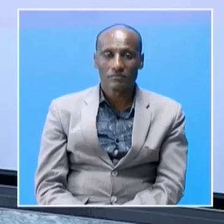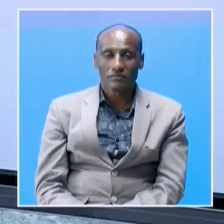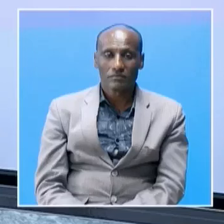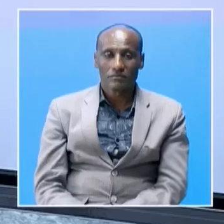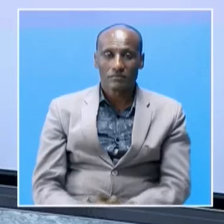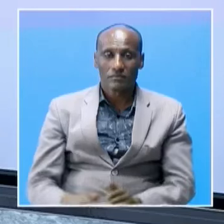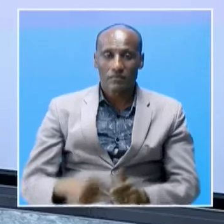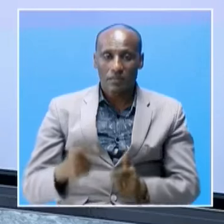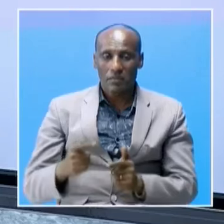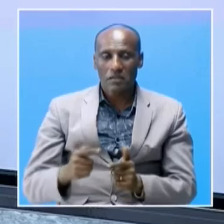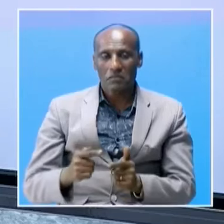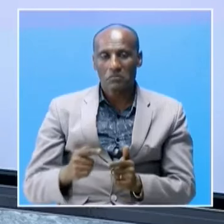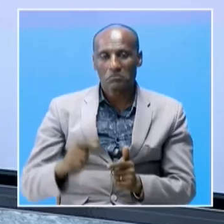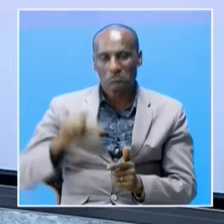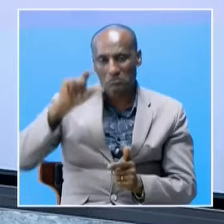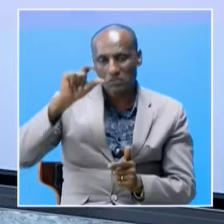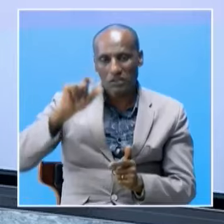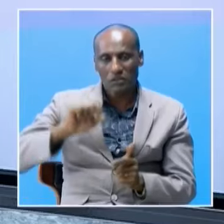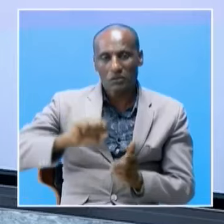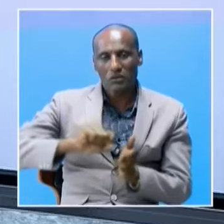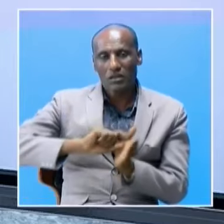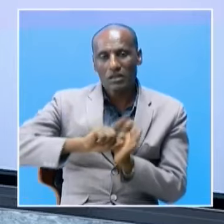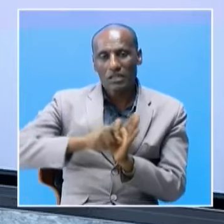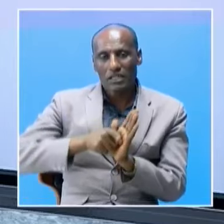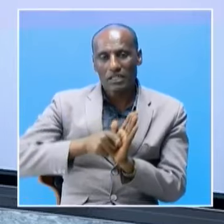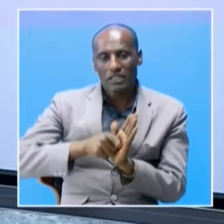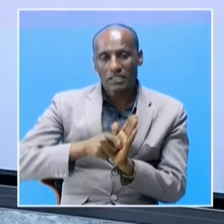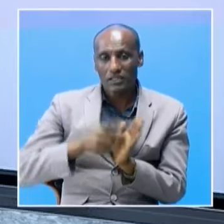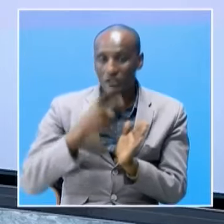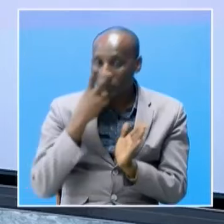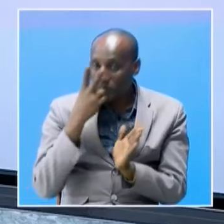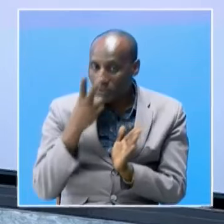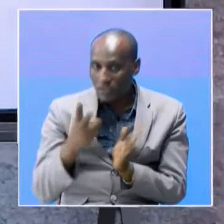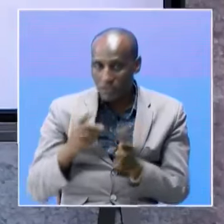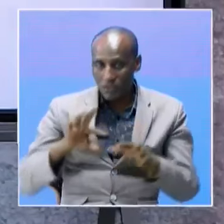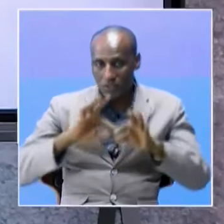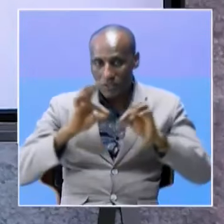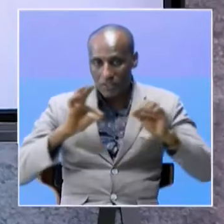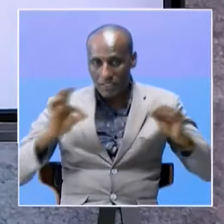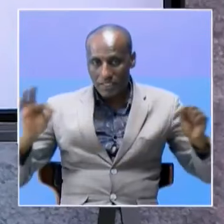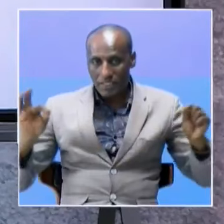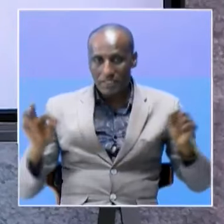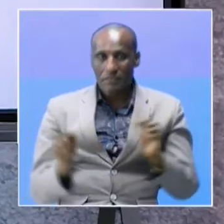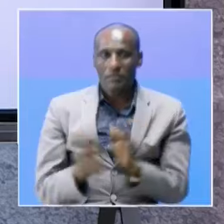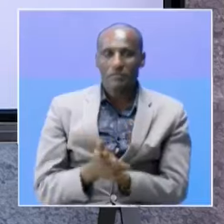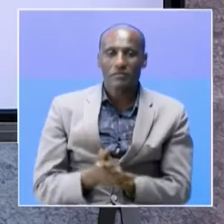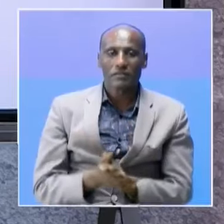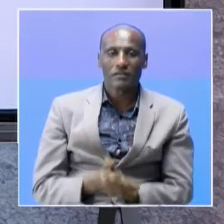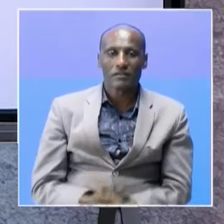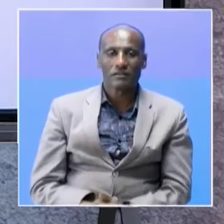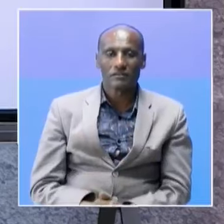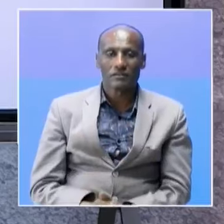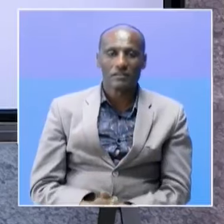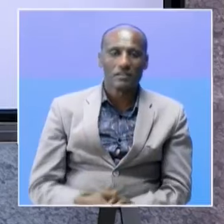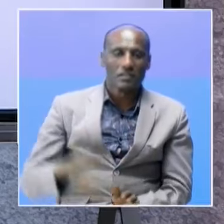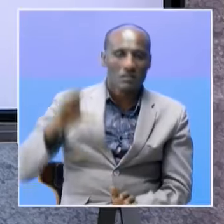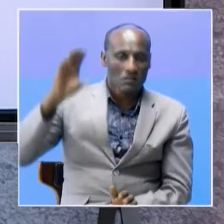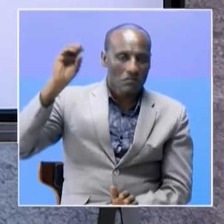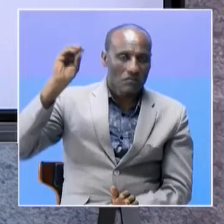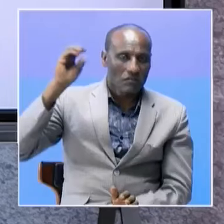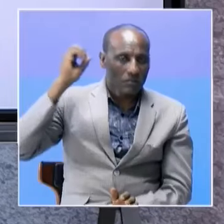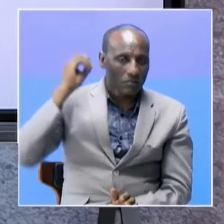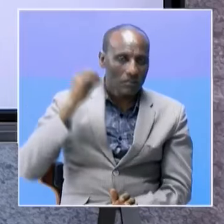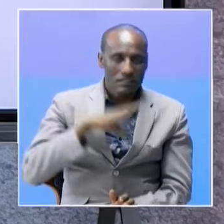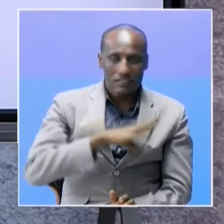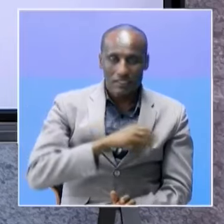few seconds to check your sentences. For those which you believe have a possibility of 50% and